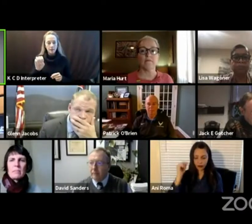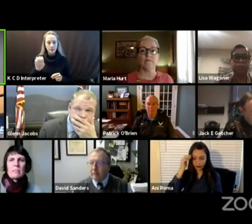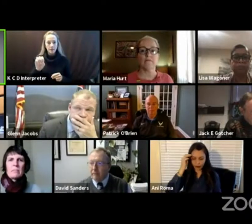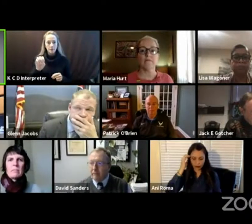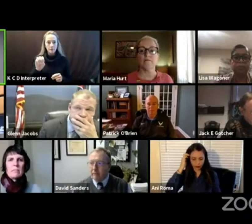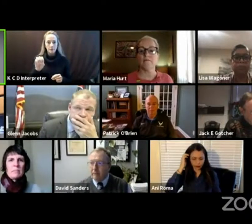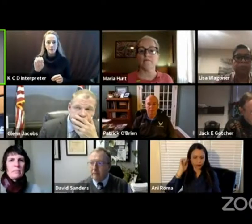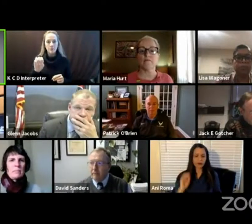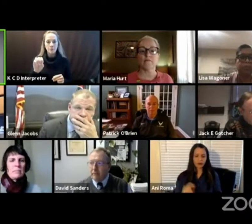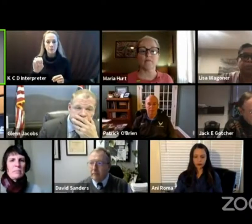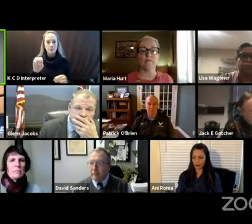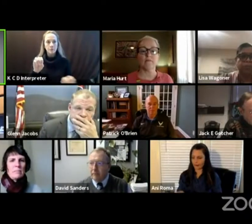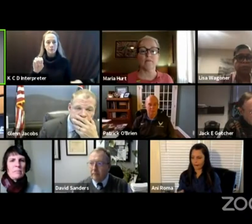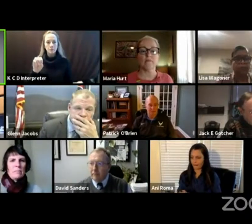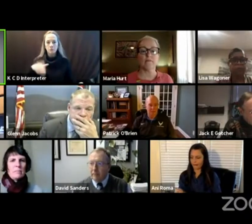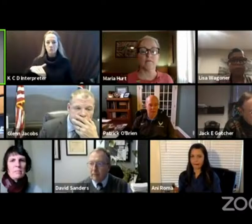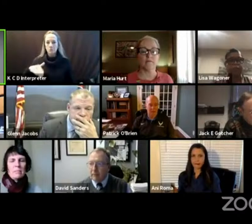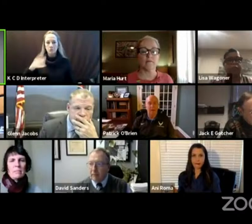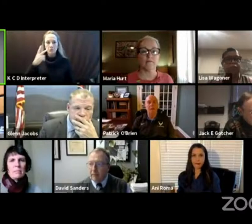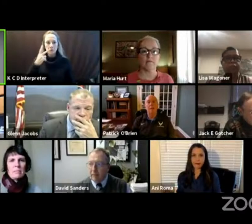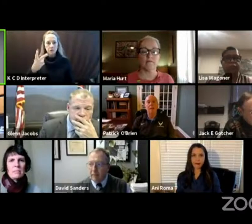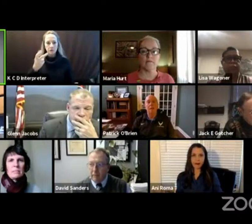I have not seen her come in yet.